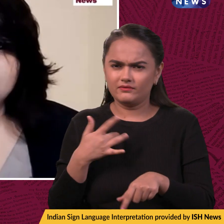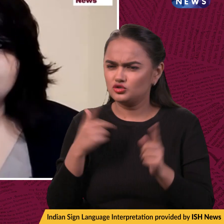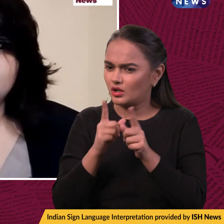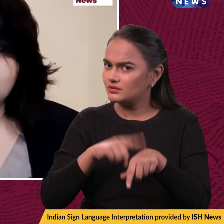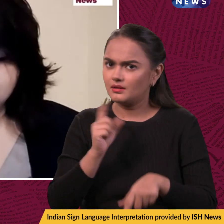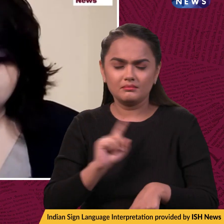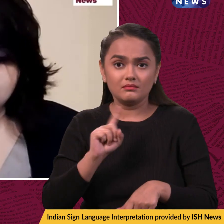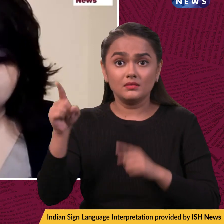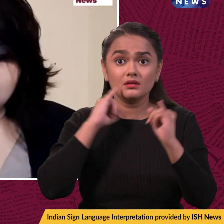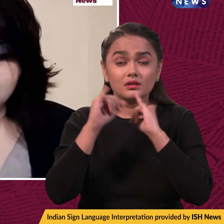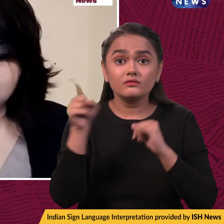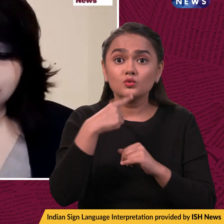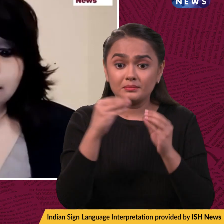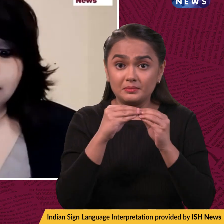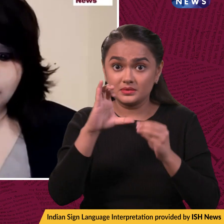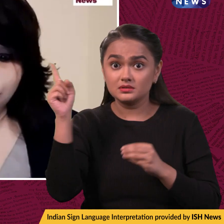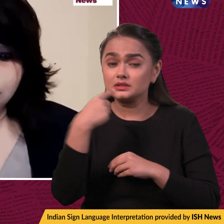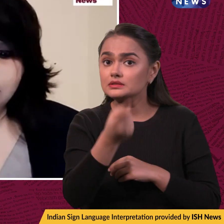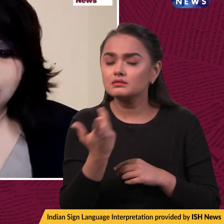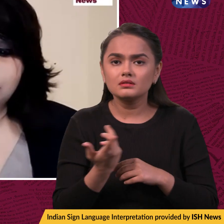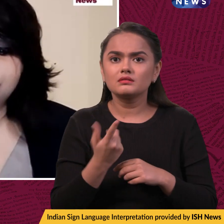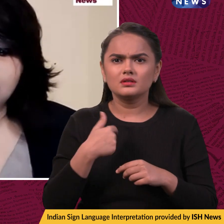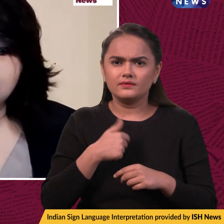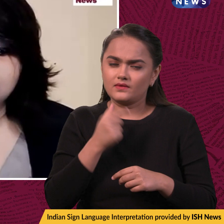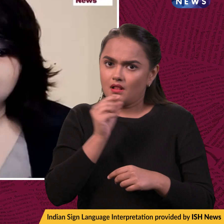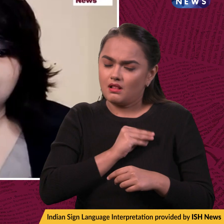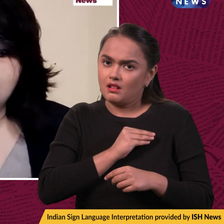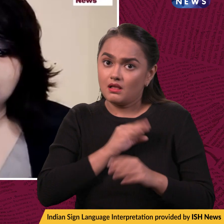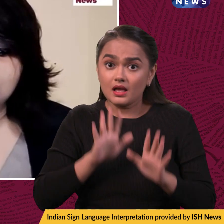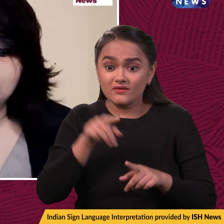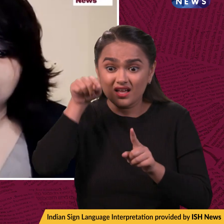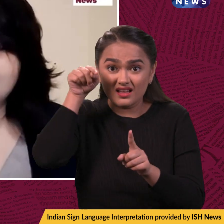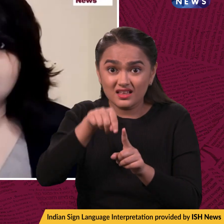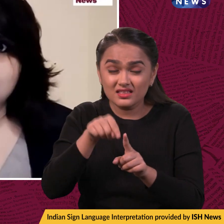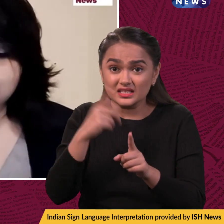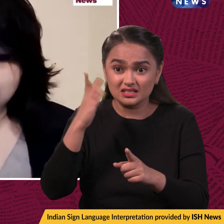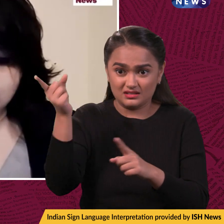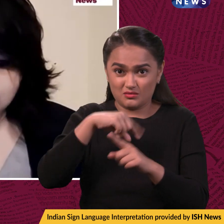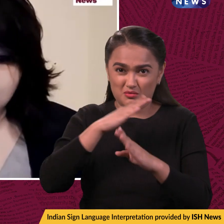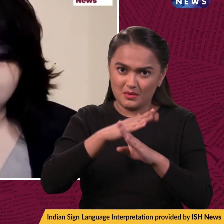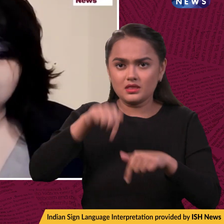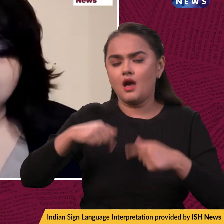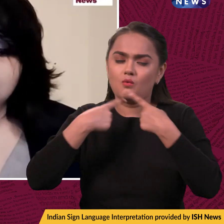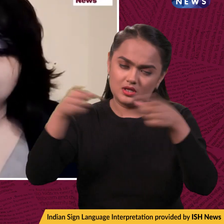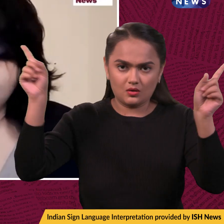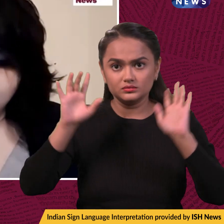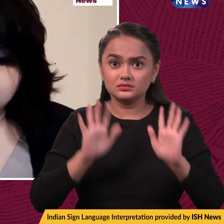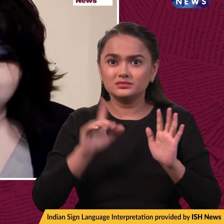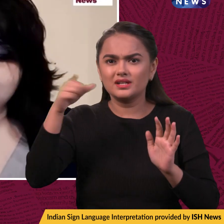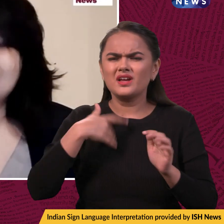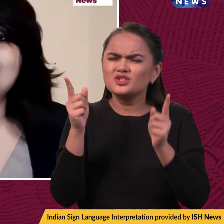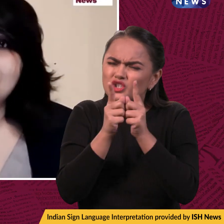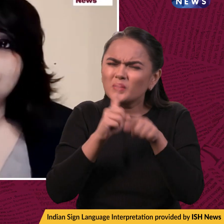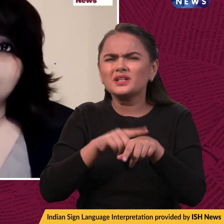in an interview with the BBC, she said, and I quote, "I'm afraid that this ban that they have announced right now, that they're